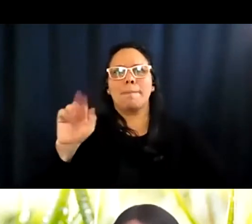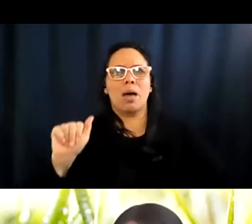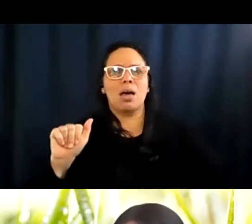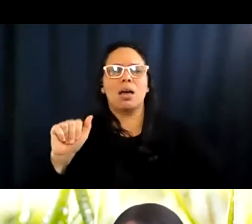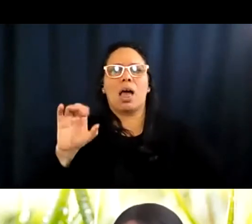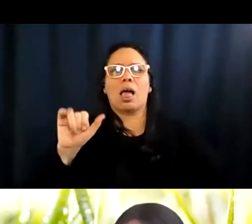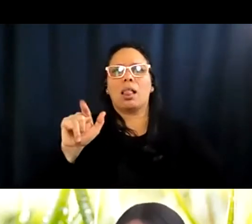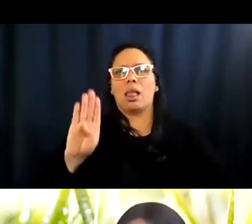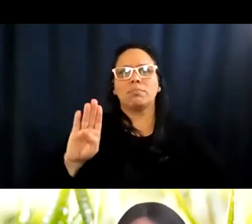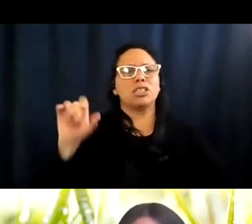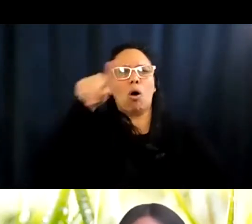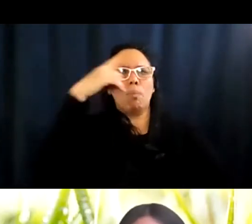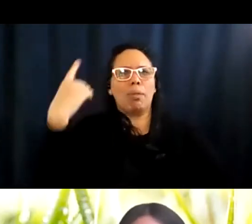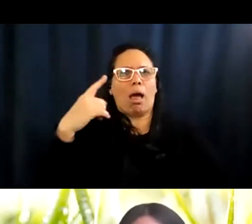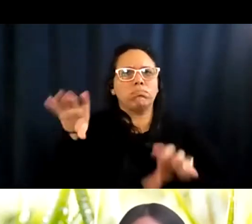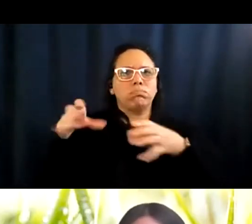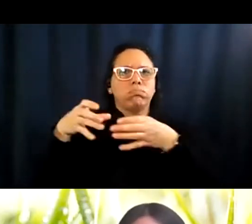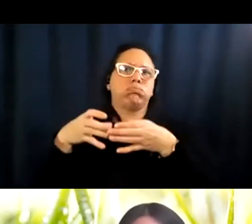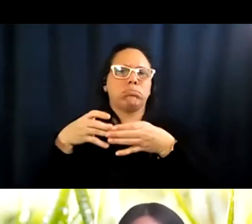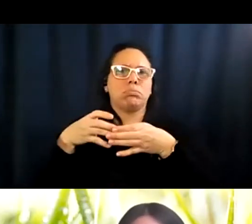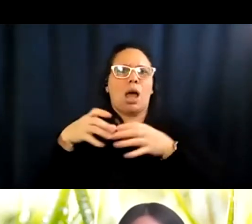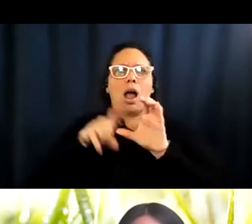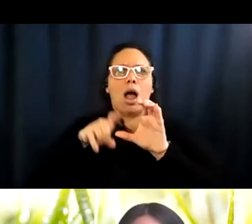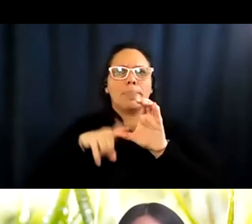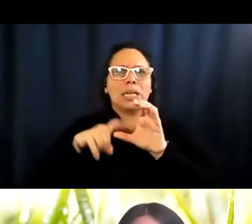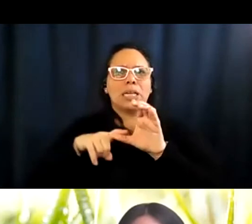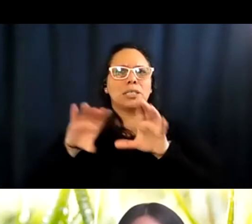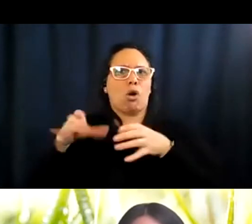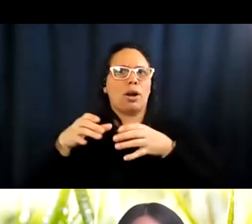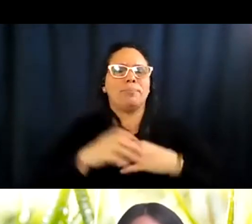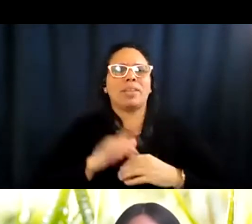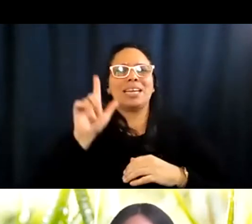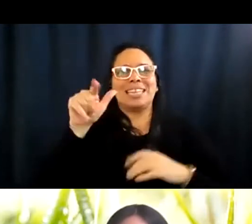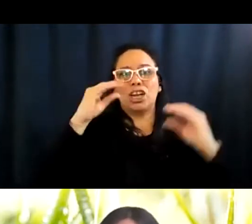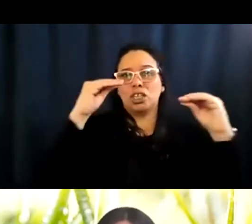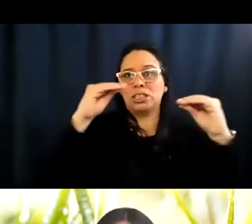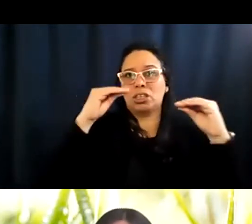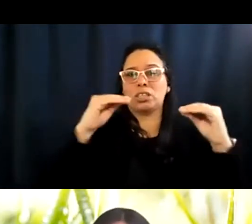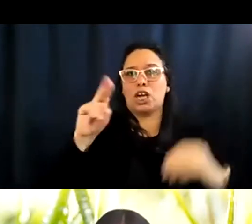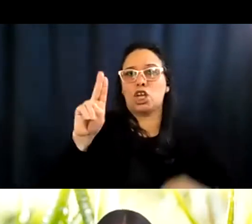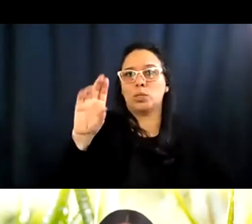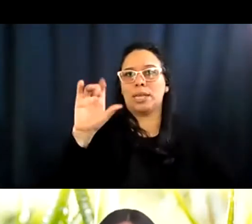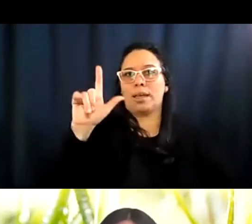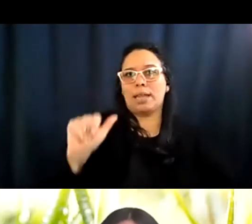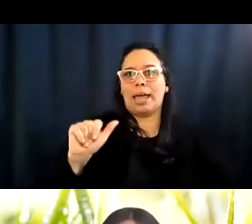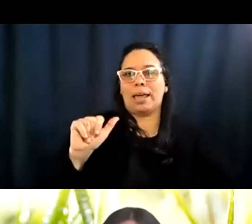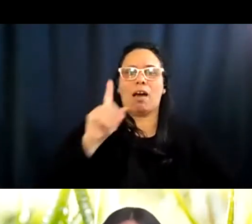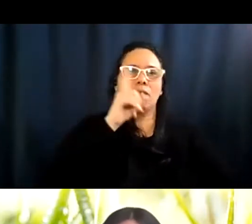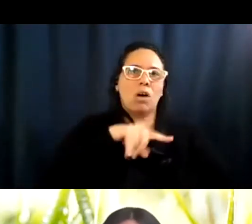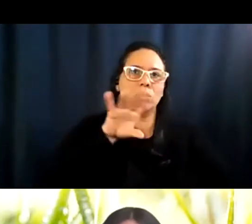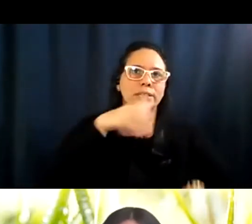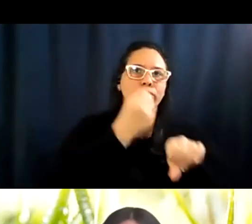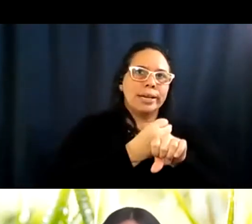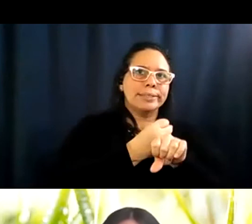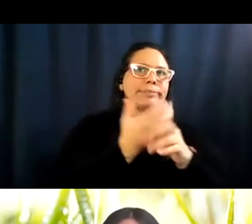Party. She was eventually hired to teach at UCLA and later falsely arrested and imprisoned for a year and a half, which Darius just